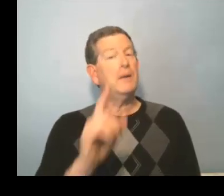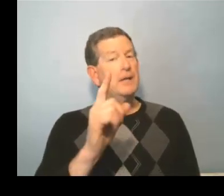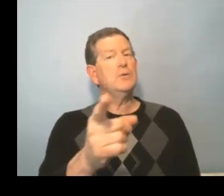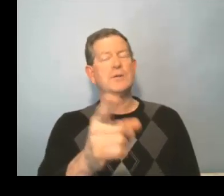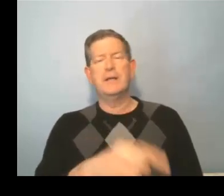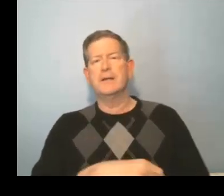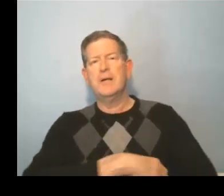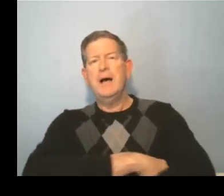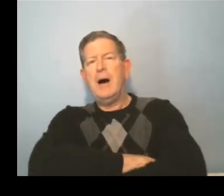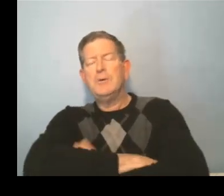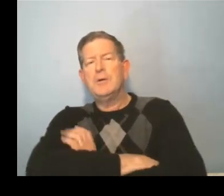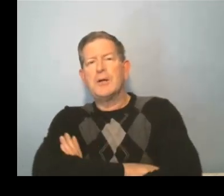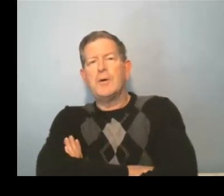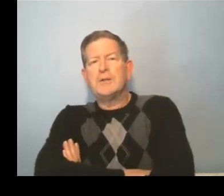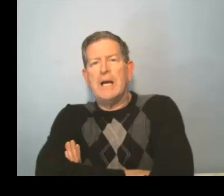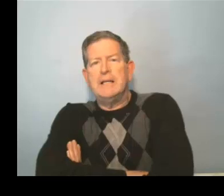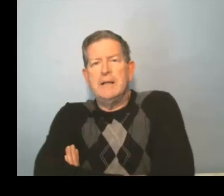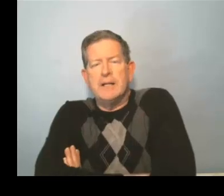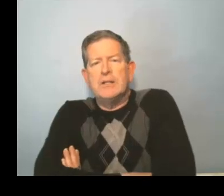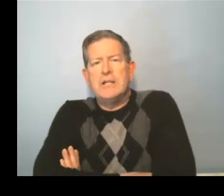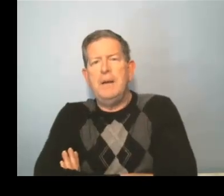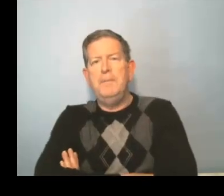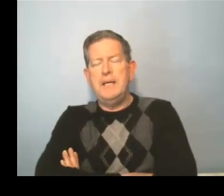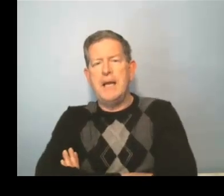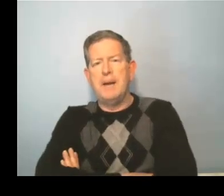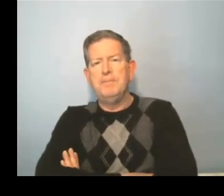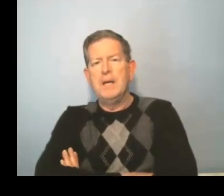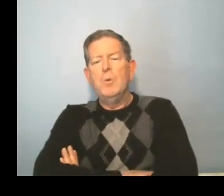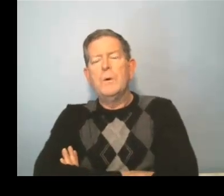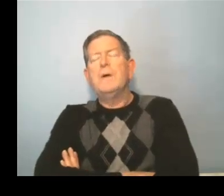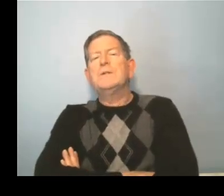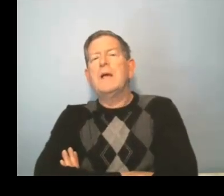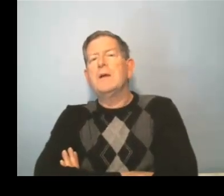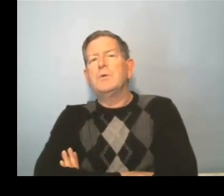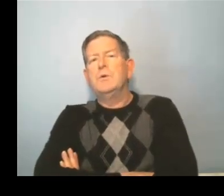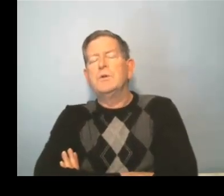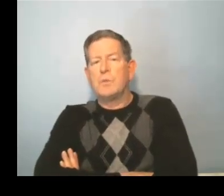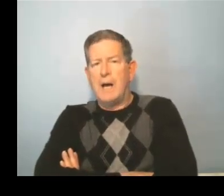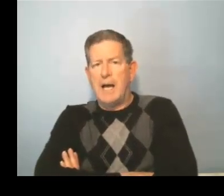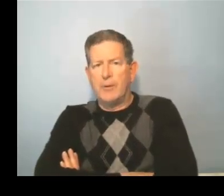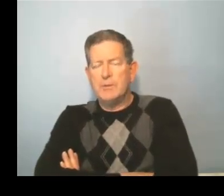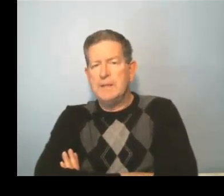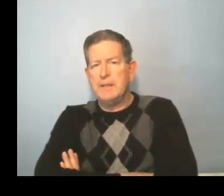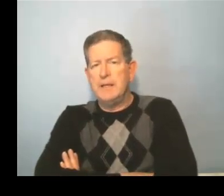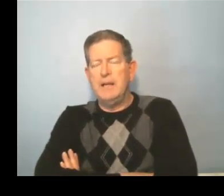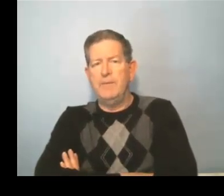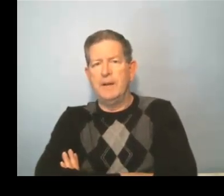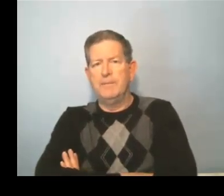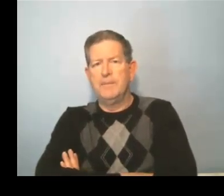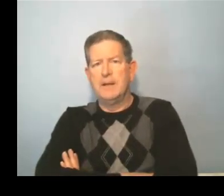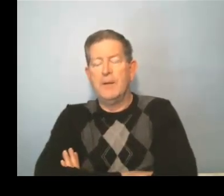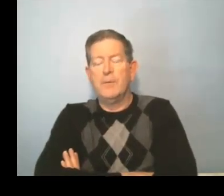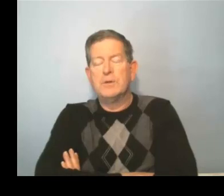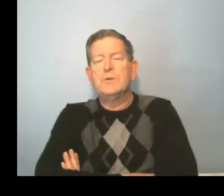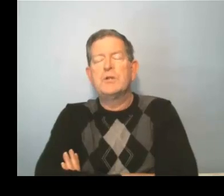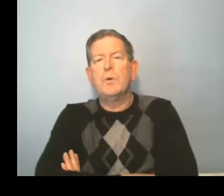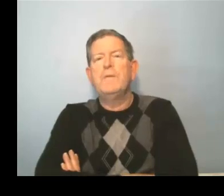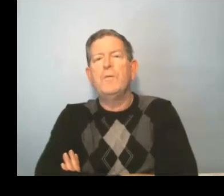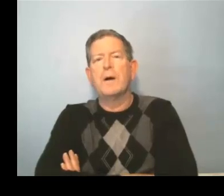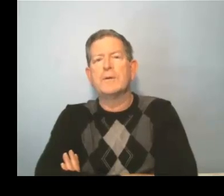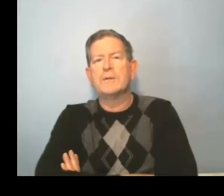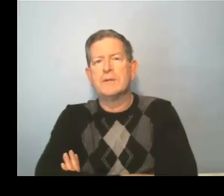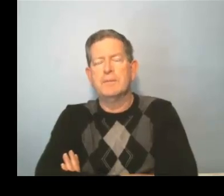So I'll let you say this. How would you get across the idea that it's 10 p.m. without saying du soir, which means in the evening? In other words,